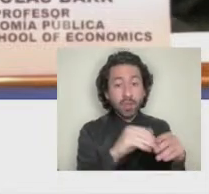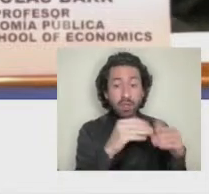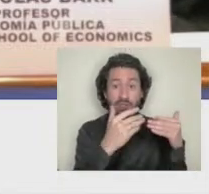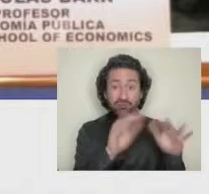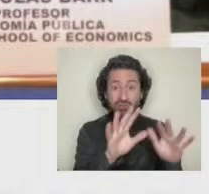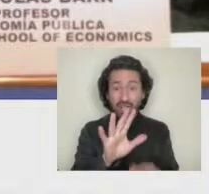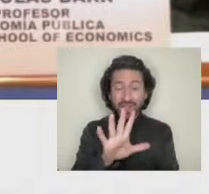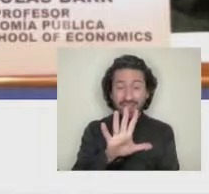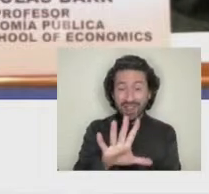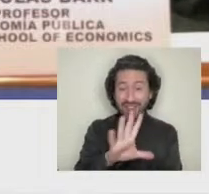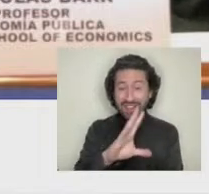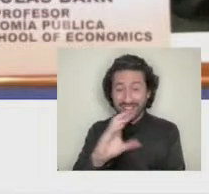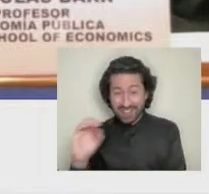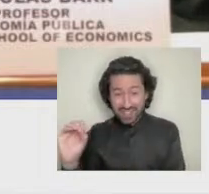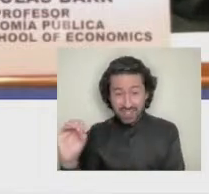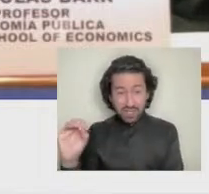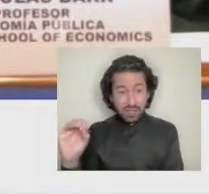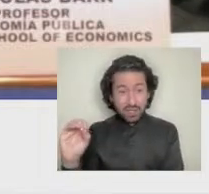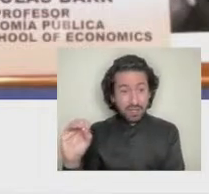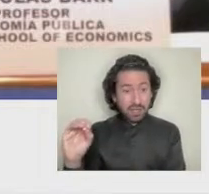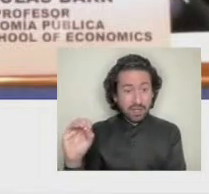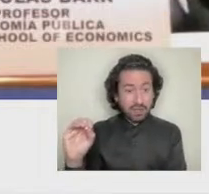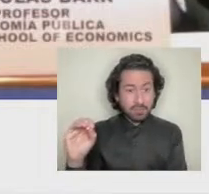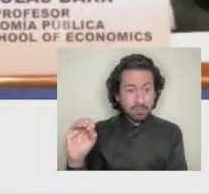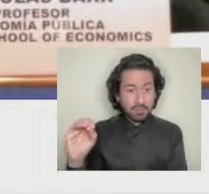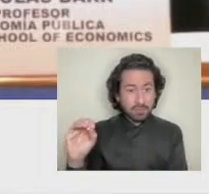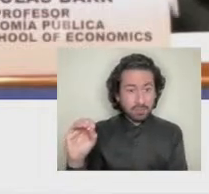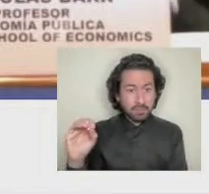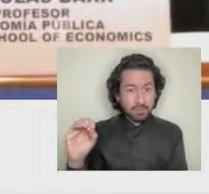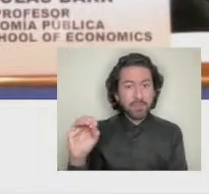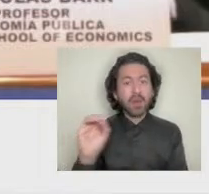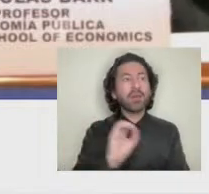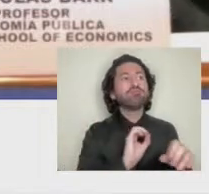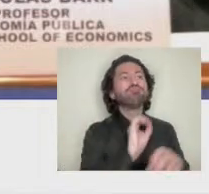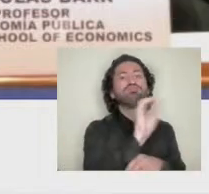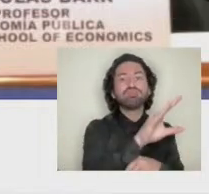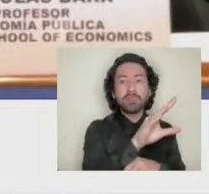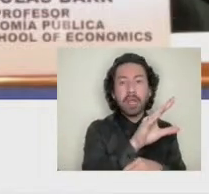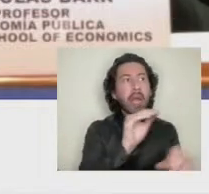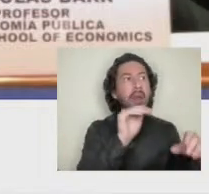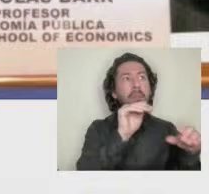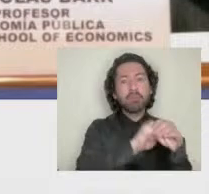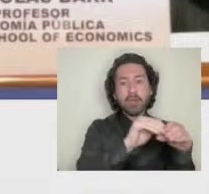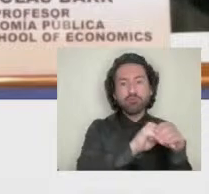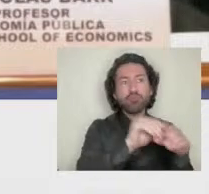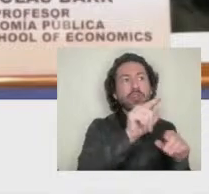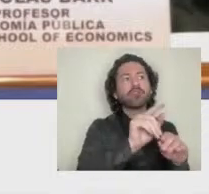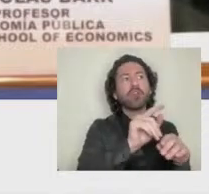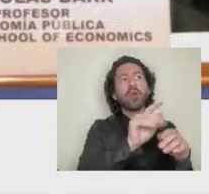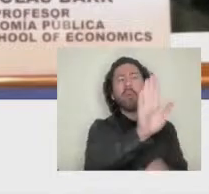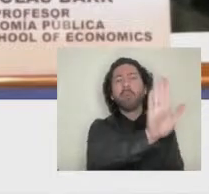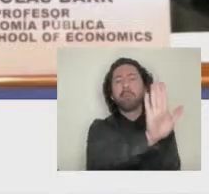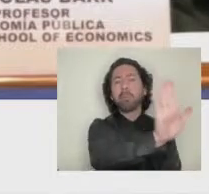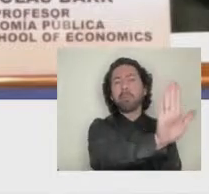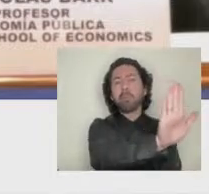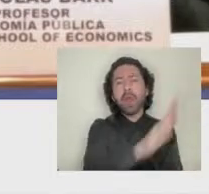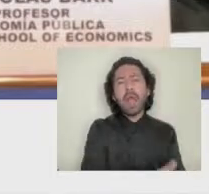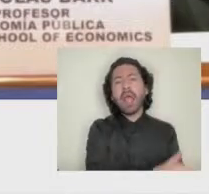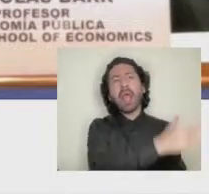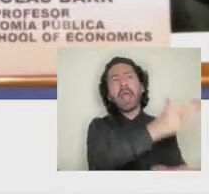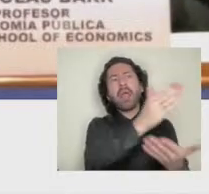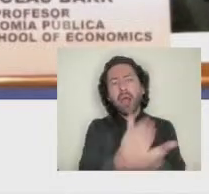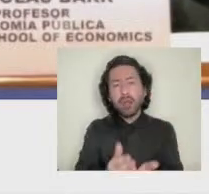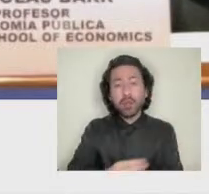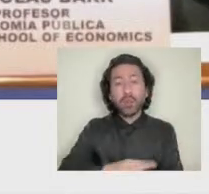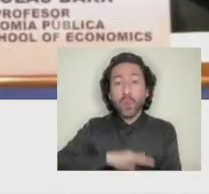pension fund, which they can't get till they've retired. So this means workers know that when they're putting money into a pension plan, they've got